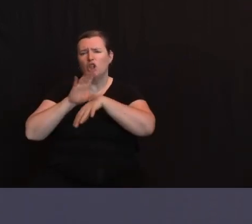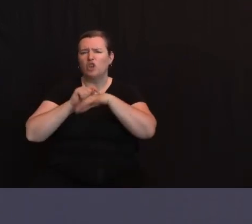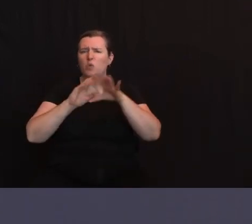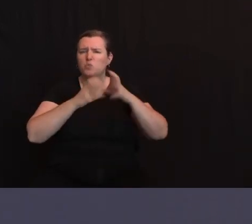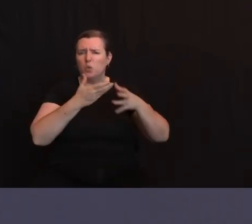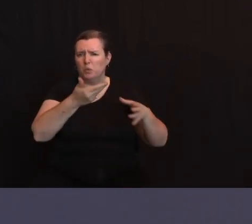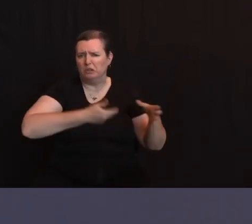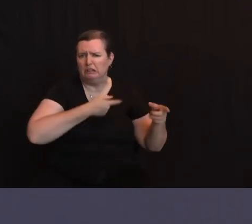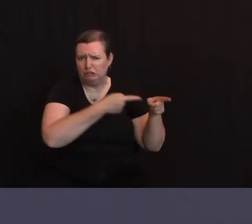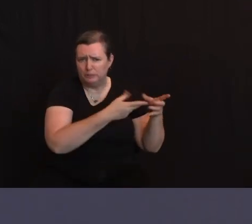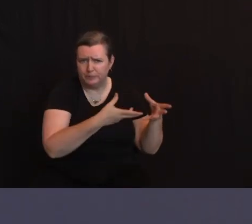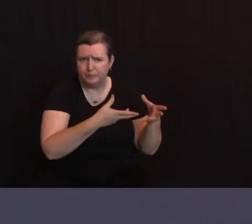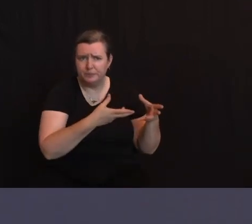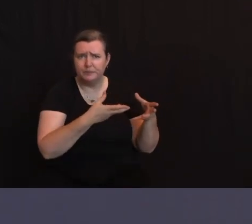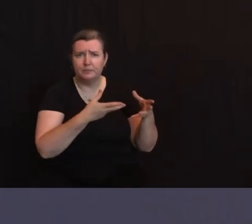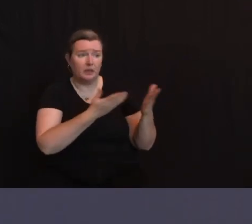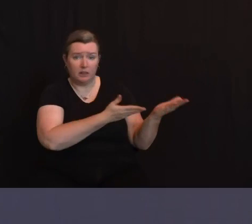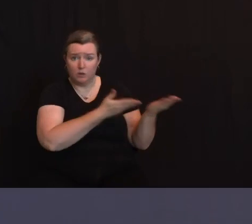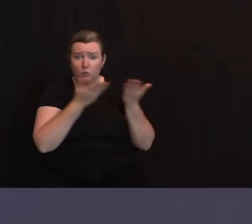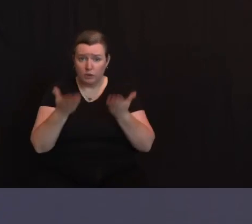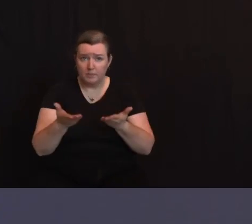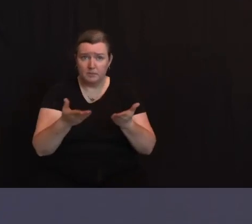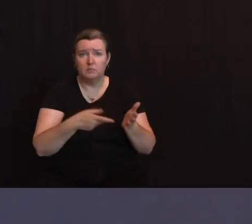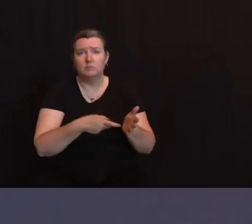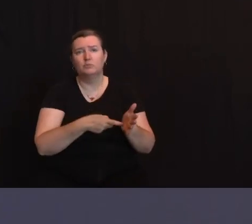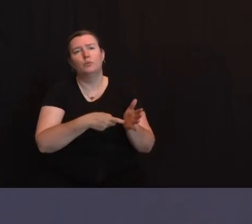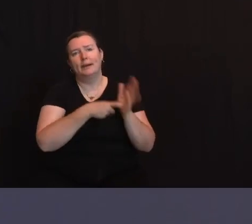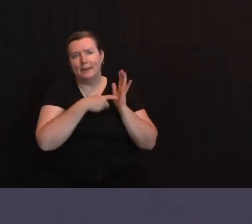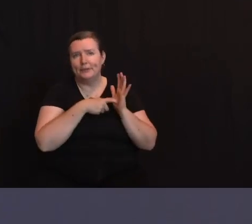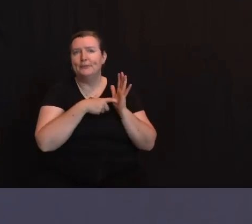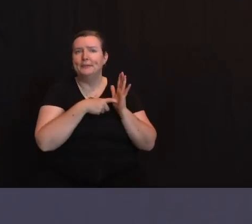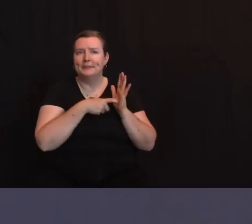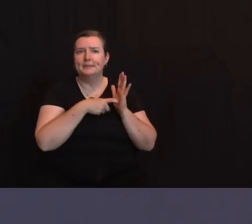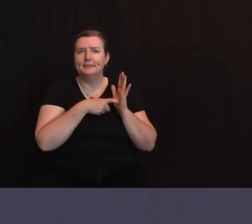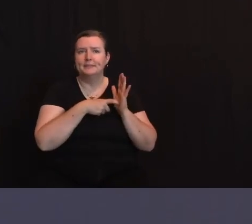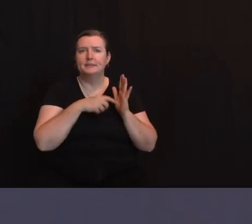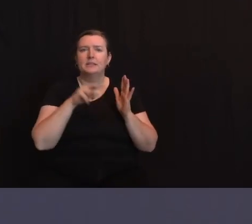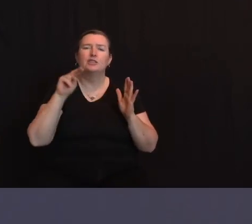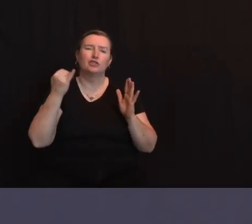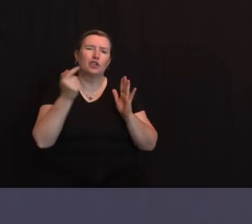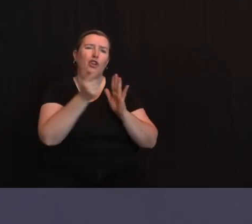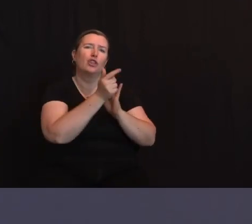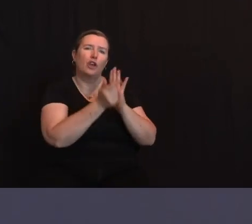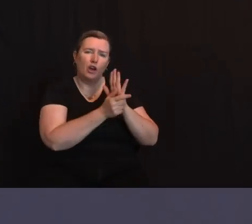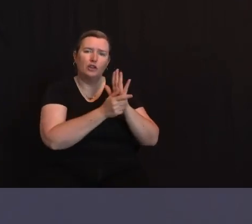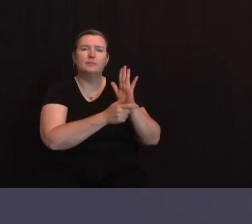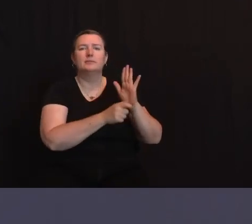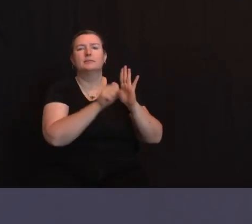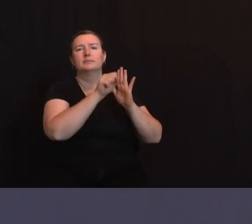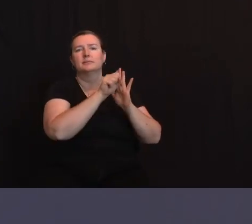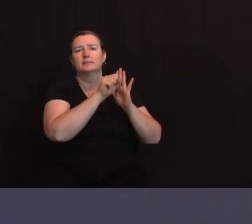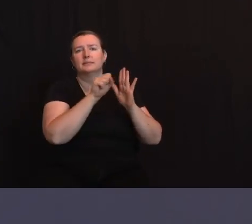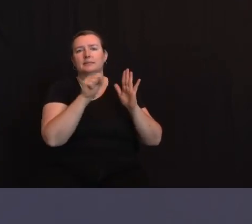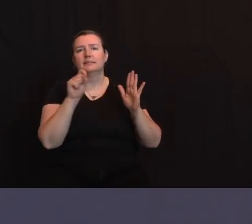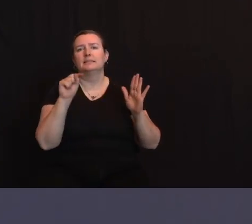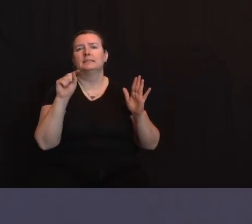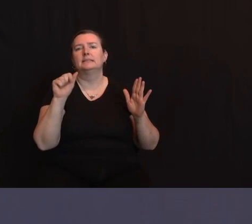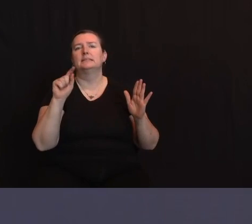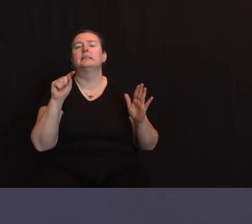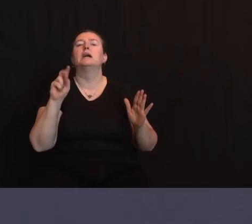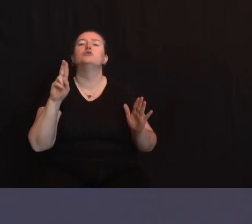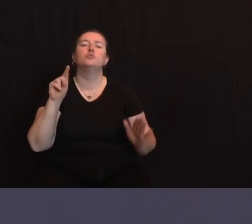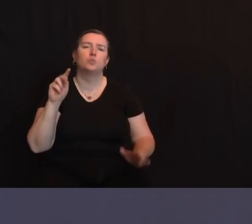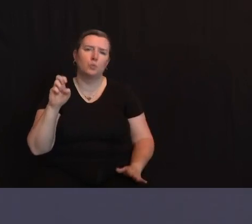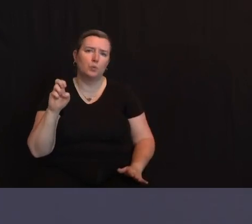statutory fixes, and so I'm happy to say, without commenting on the specifics of the legislation, I want to give a shout out, especially